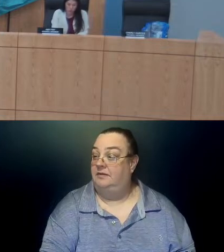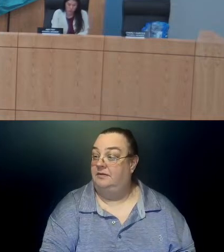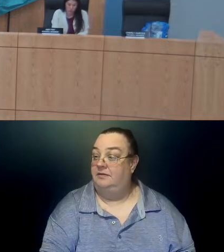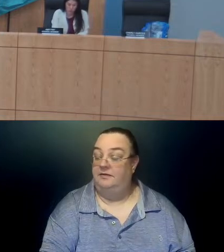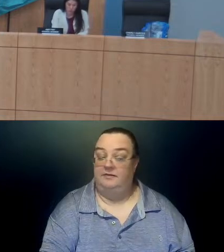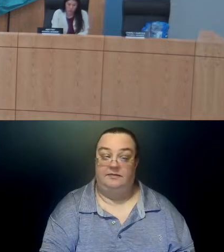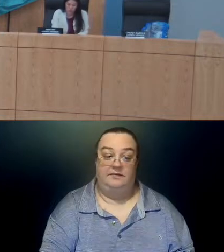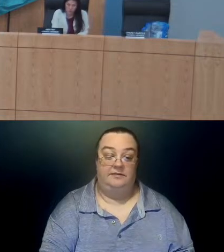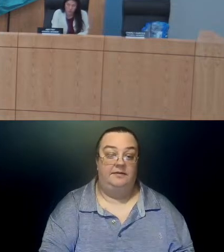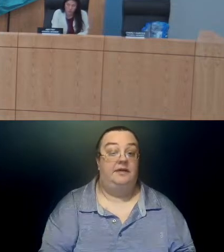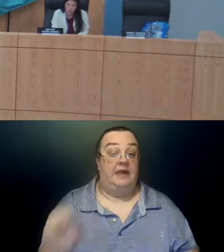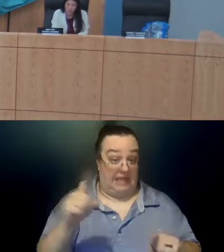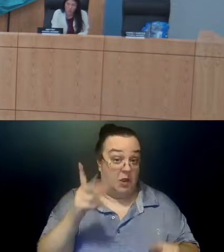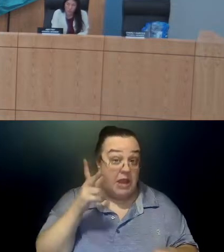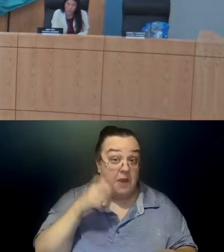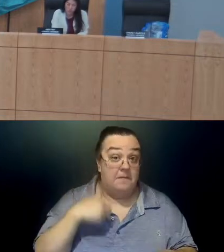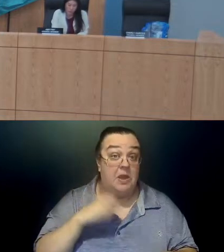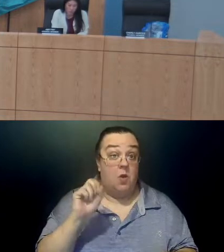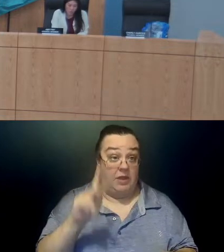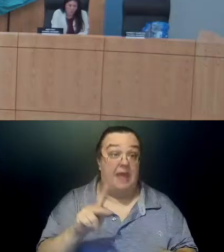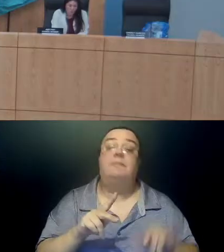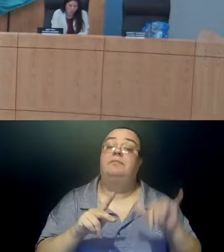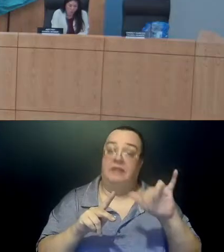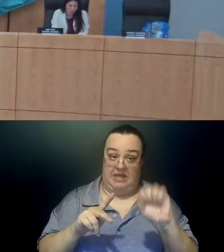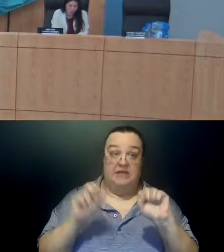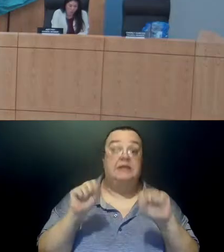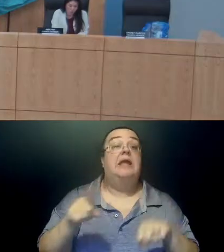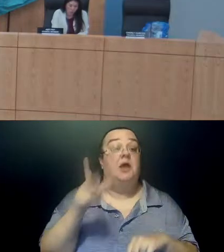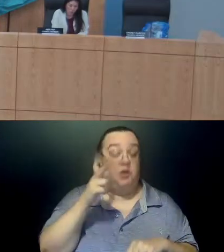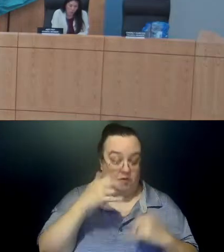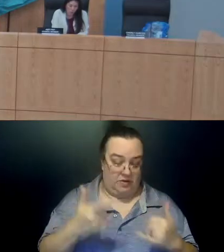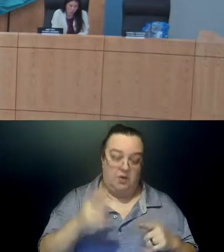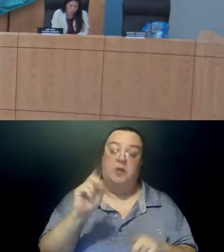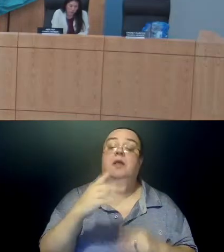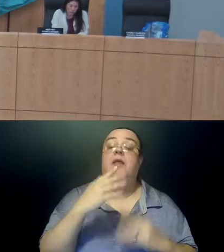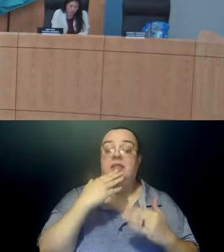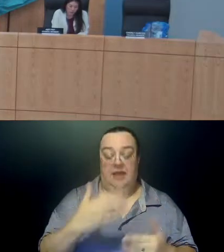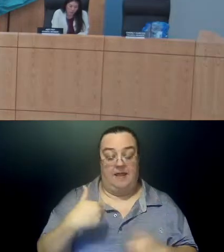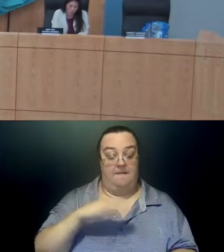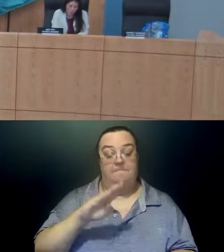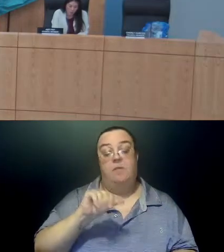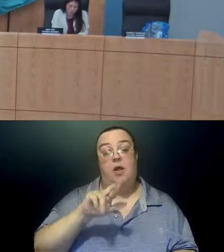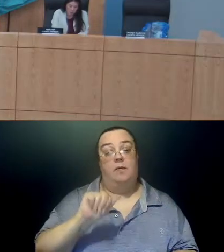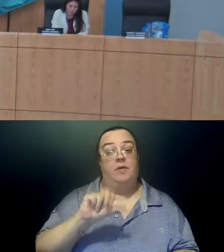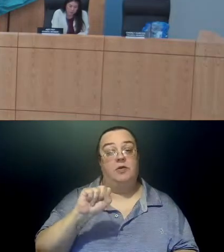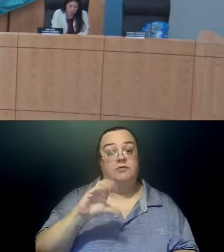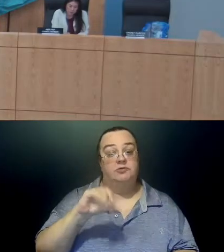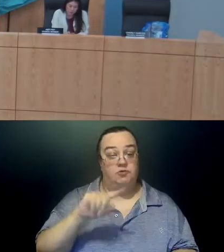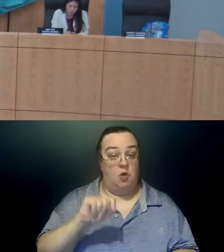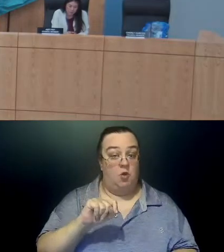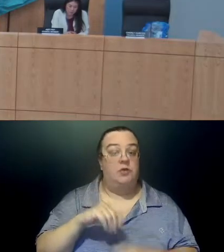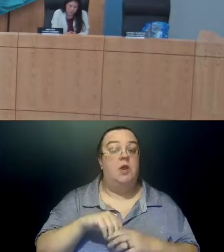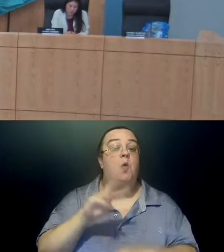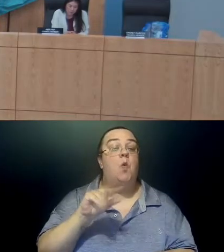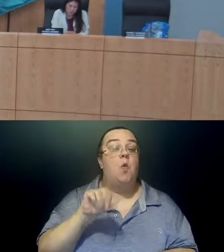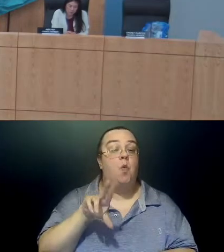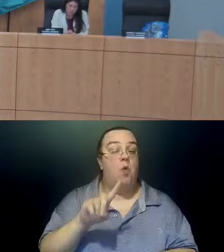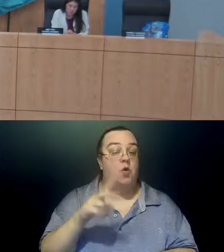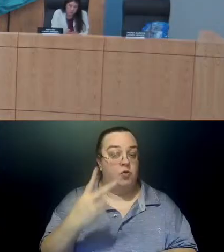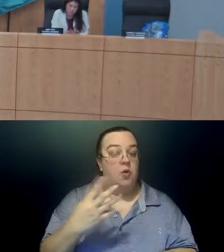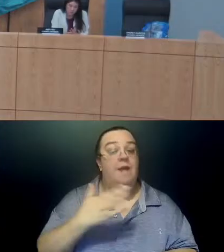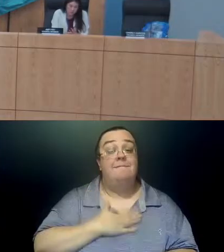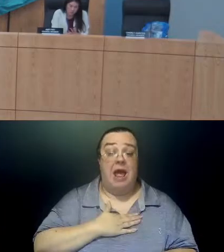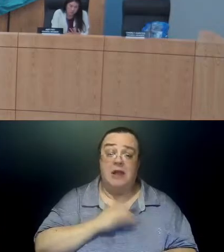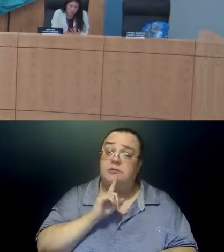Okay, can y'all hear me? Yes, I can hear you. Okay, thank you. Barbara Salt, Ward 2, and mine is a